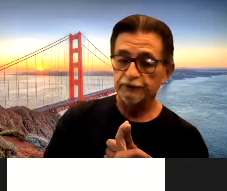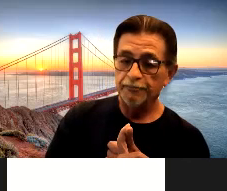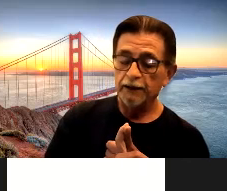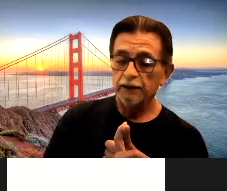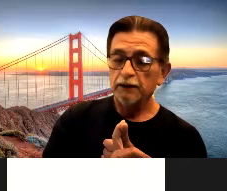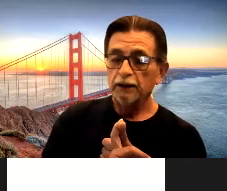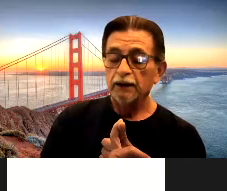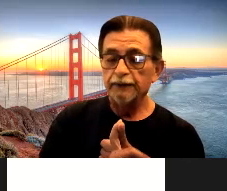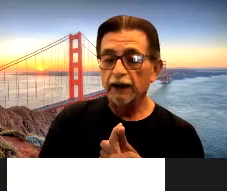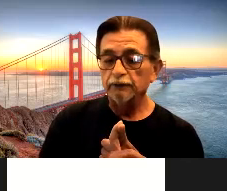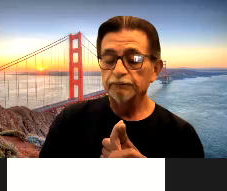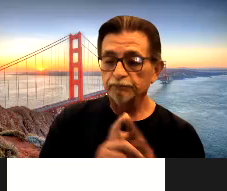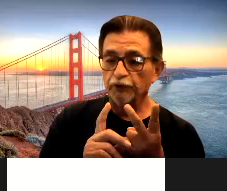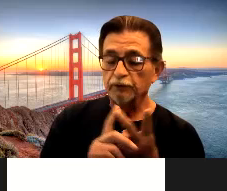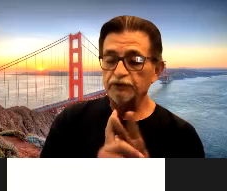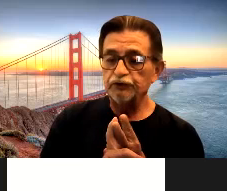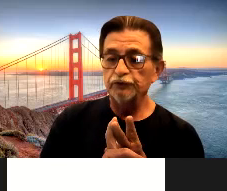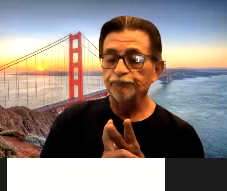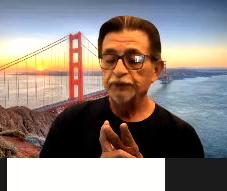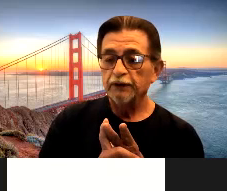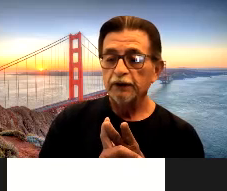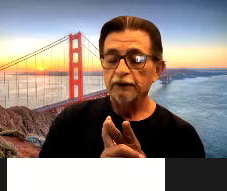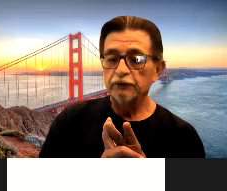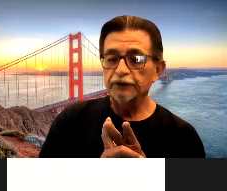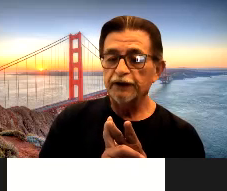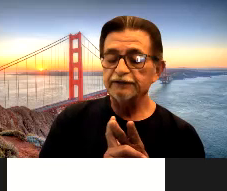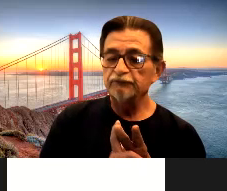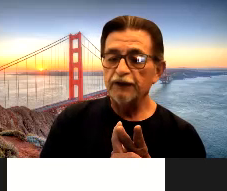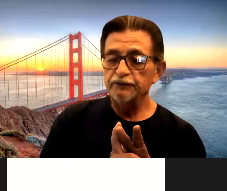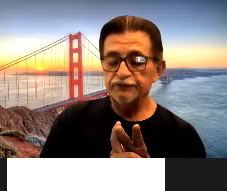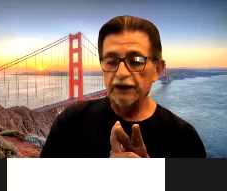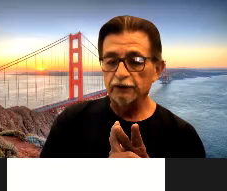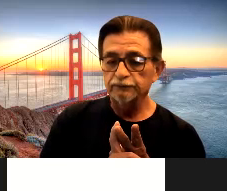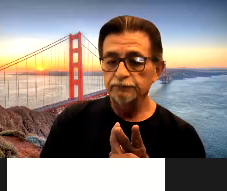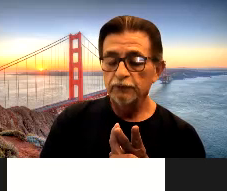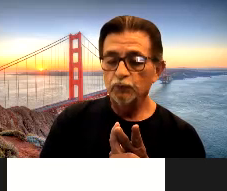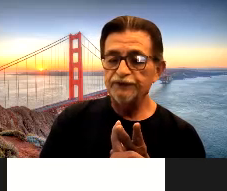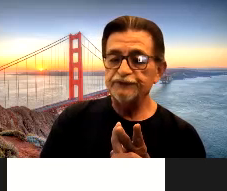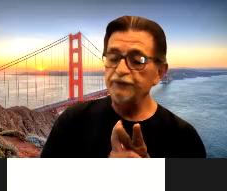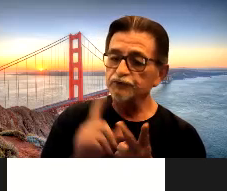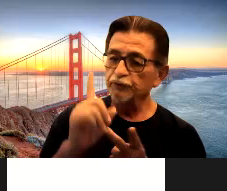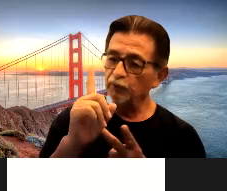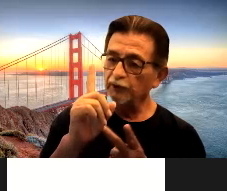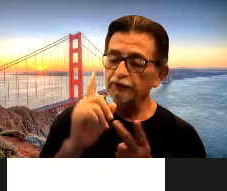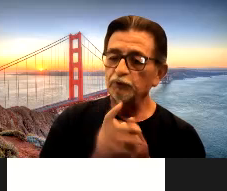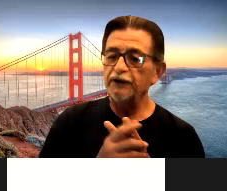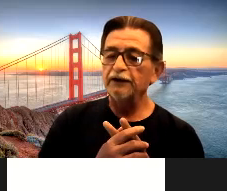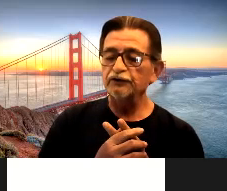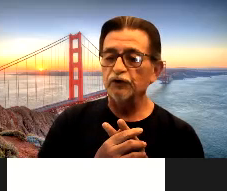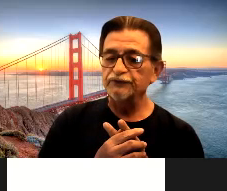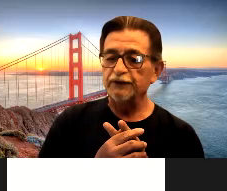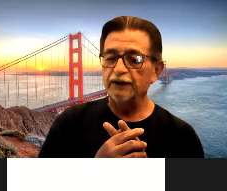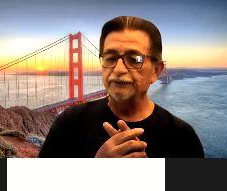electrons. Now, point number 2, looking at the valence shell, we see there's only one